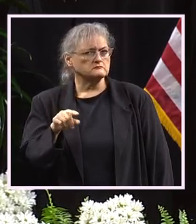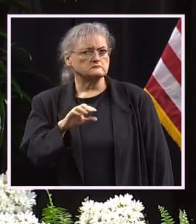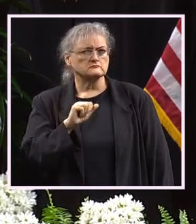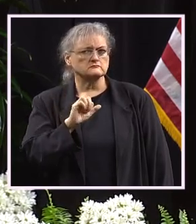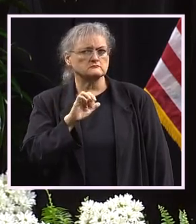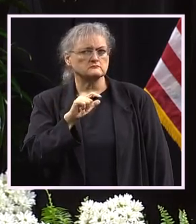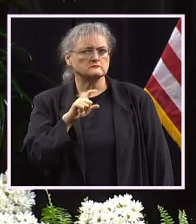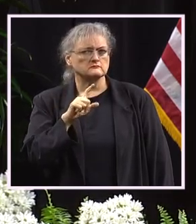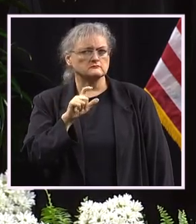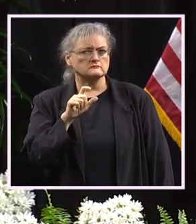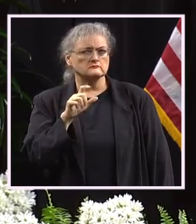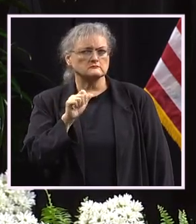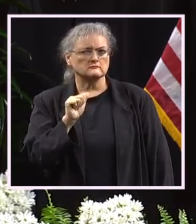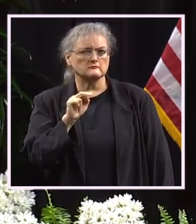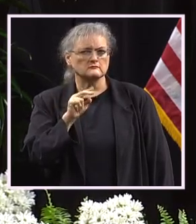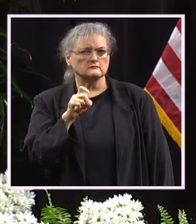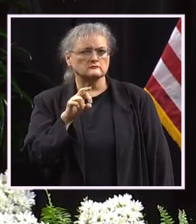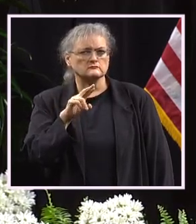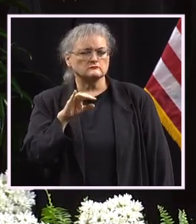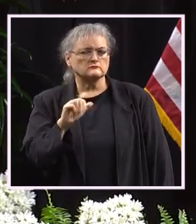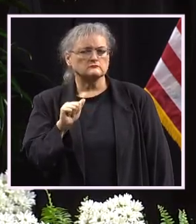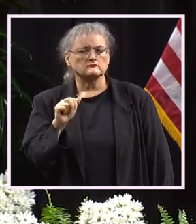Alexandria J. Ramirez.